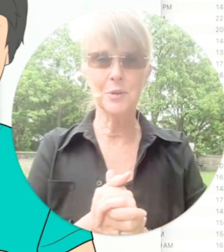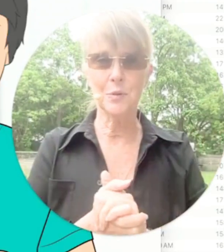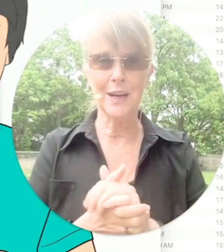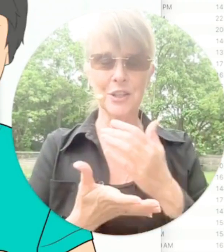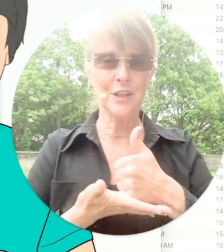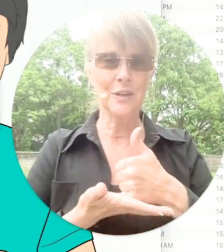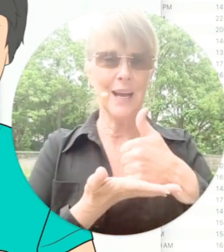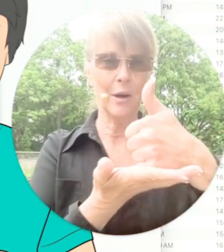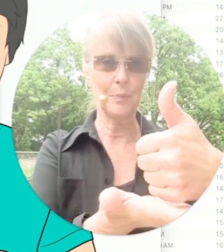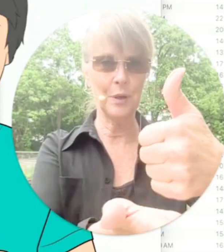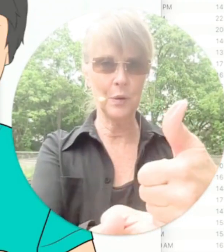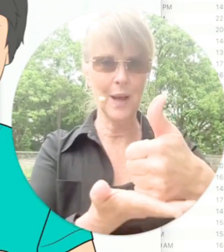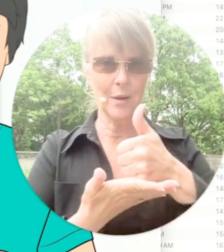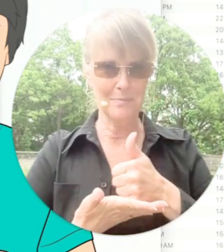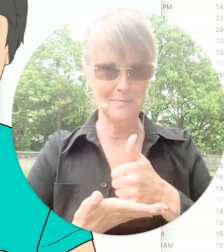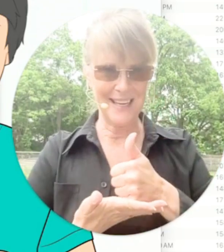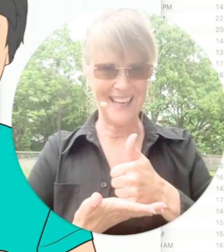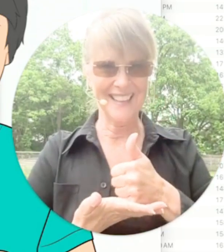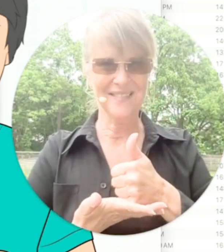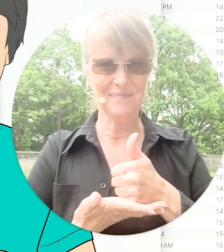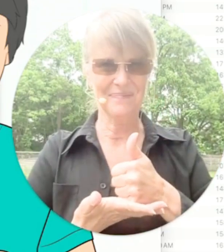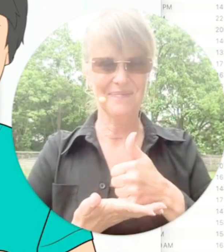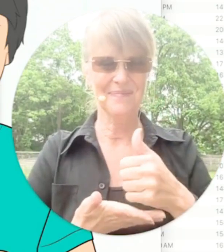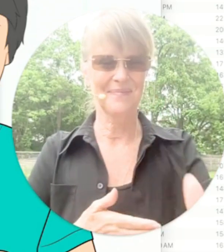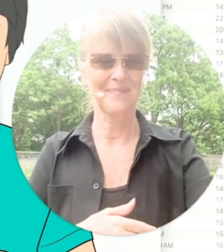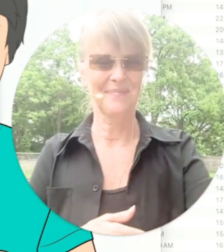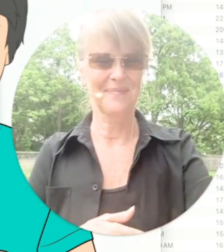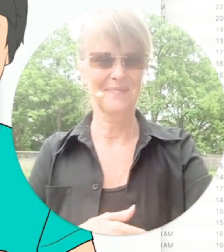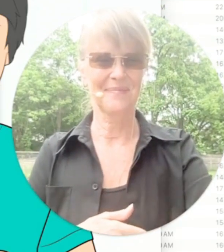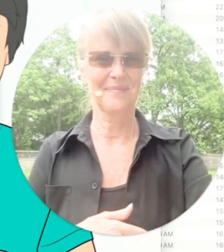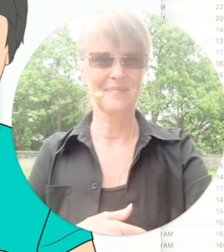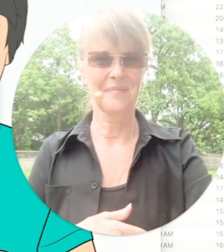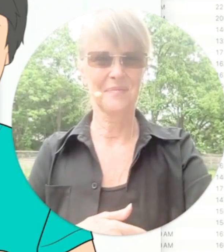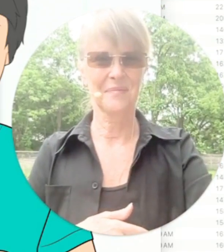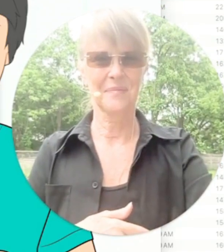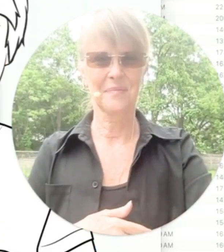tip, directional, help you, help me.